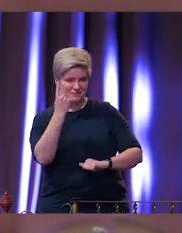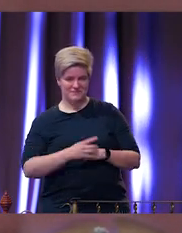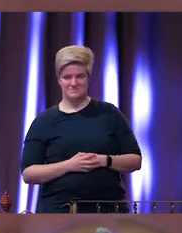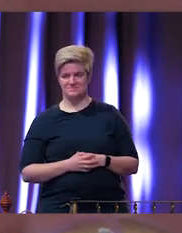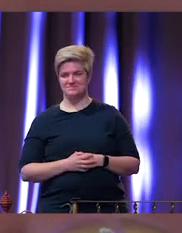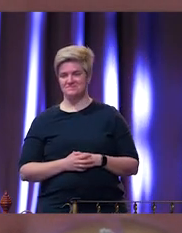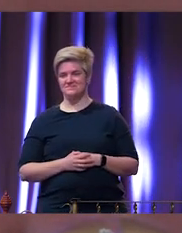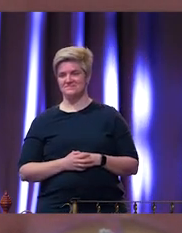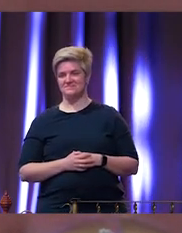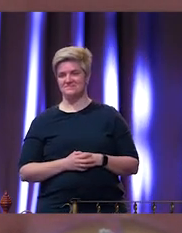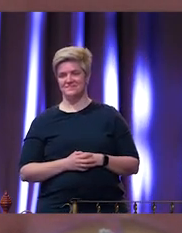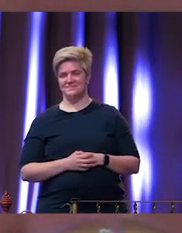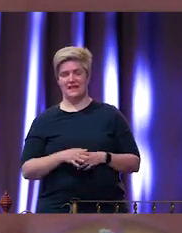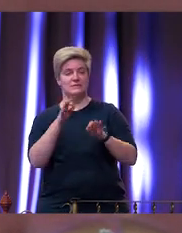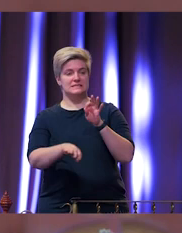It was Simply Red